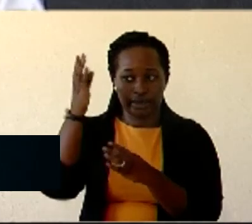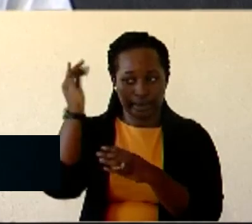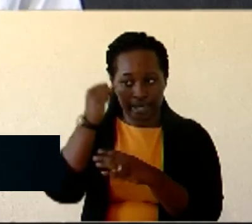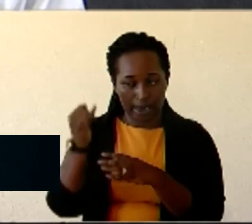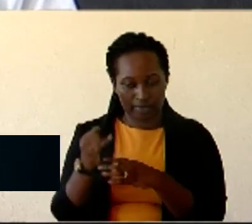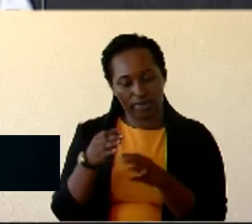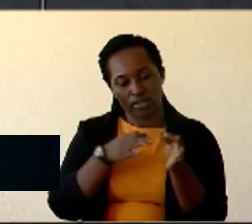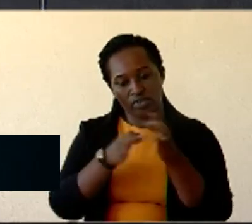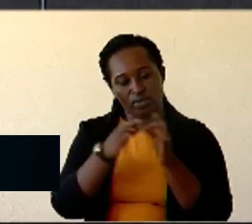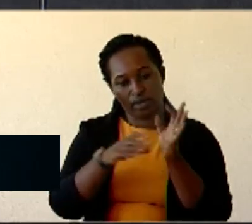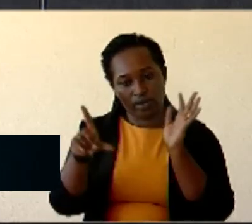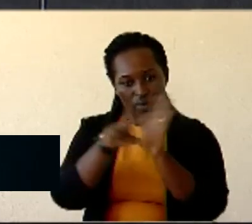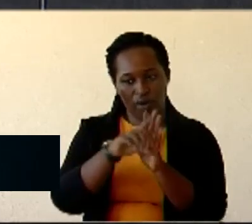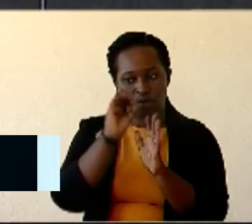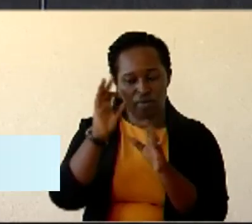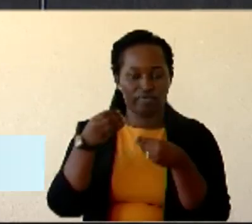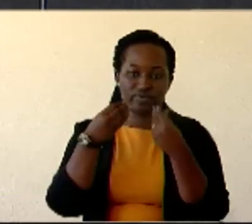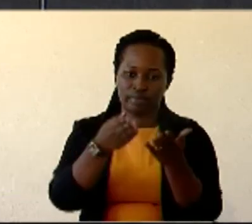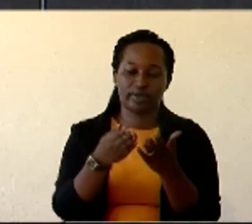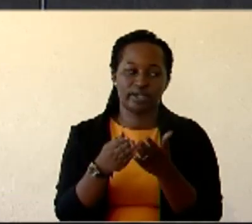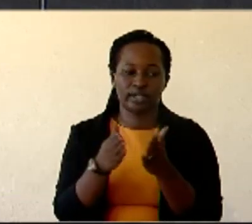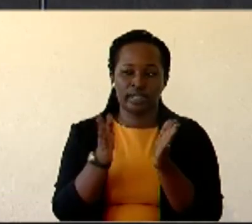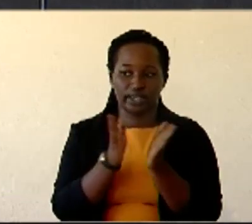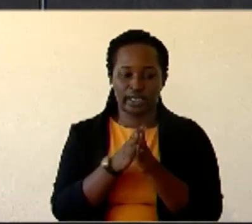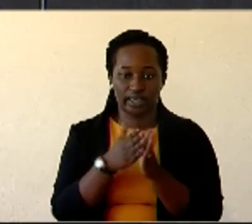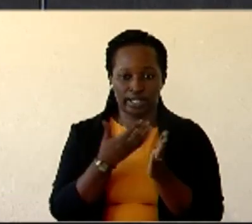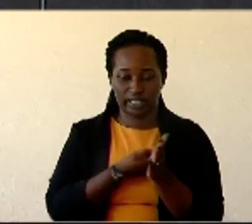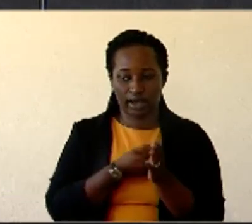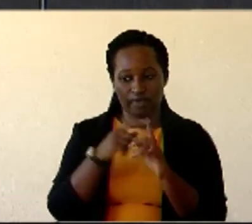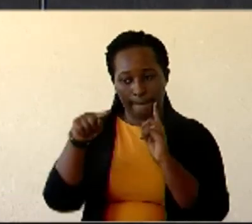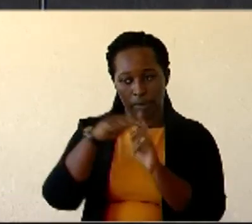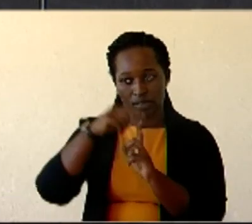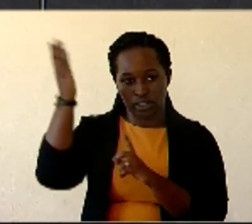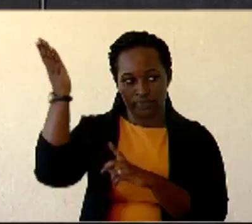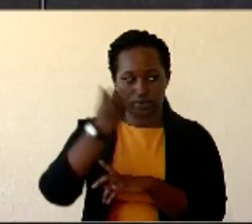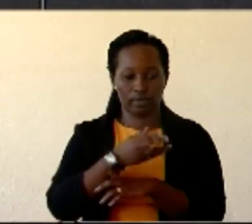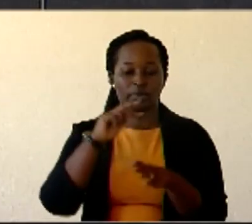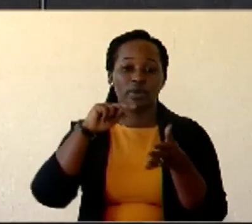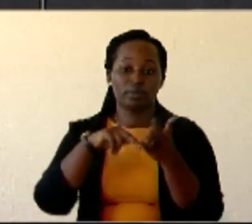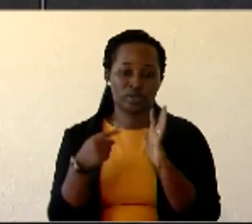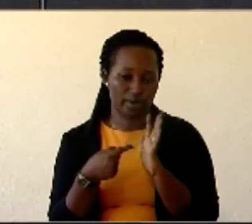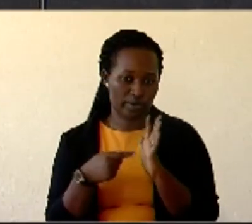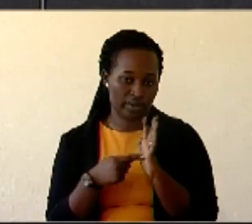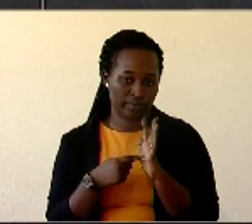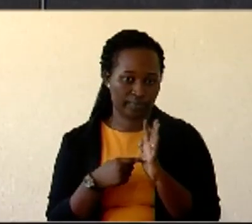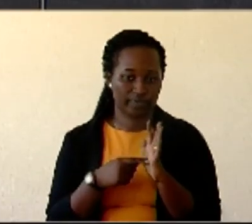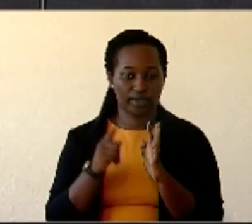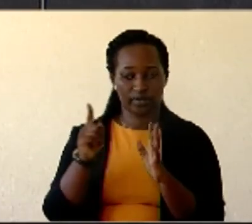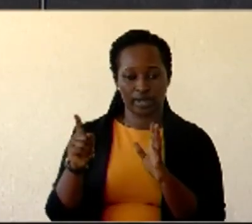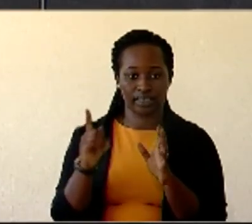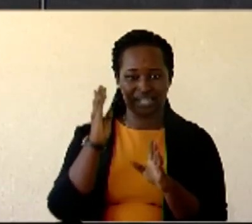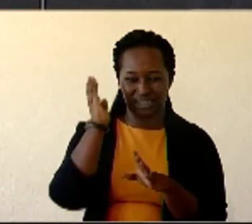supply. So then it has a positive slope, meaning that there is a direct